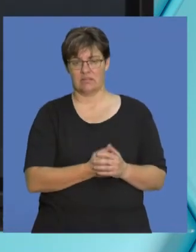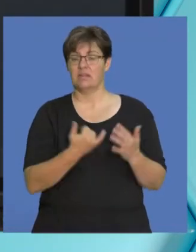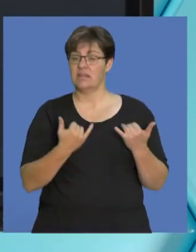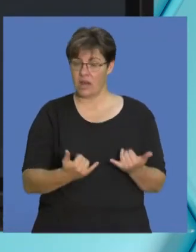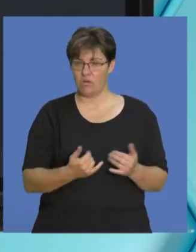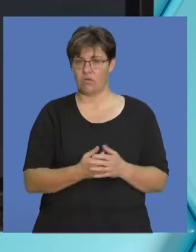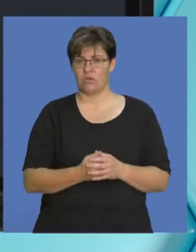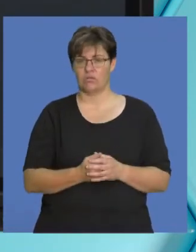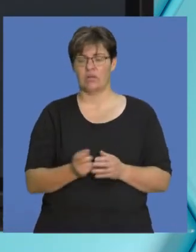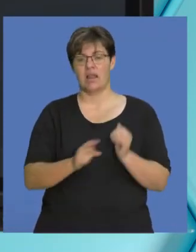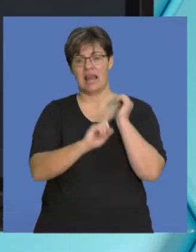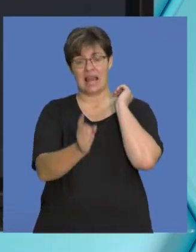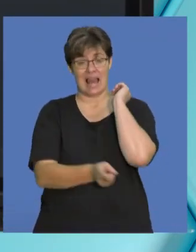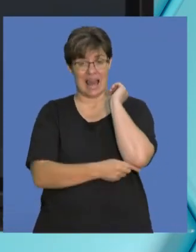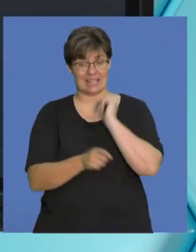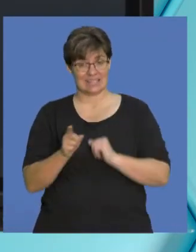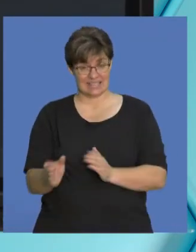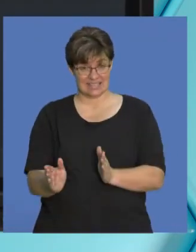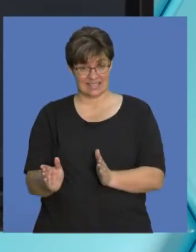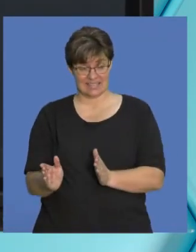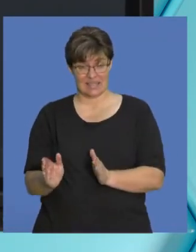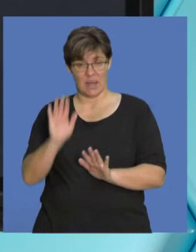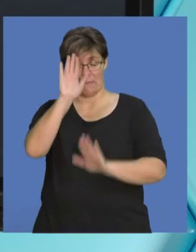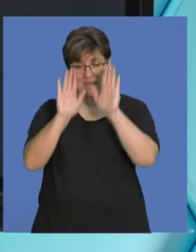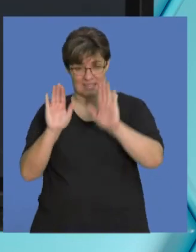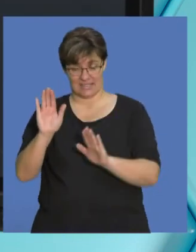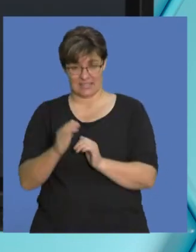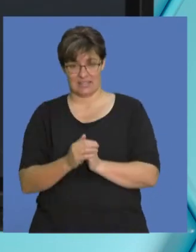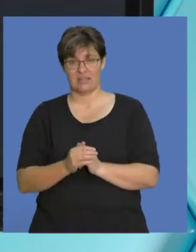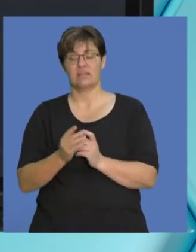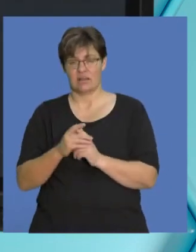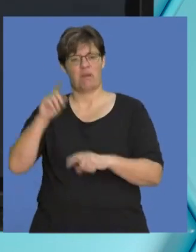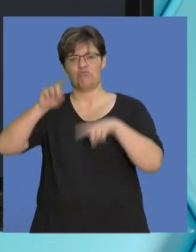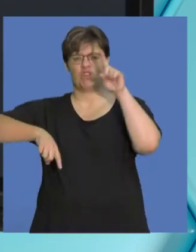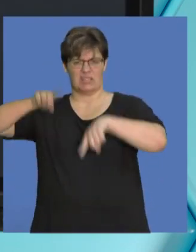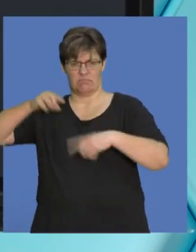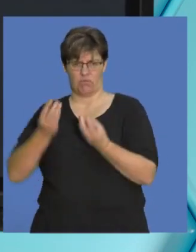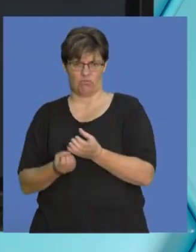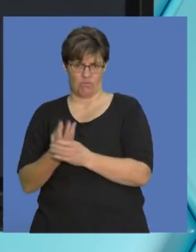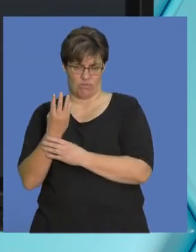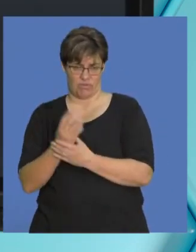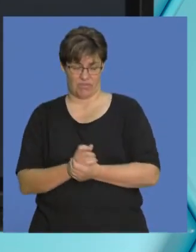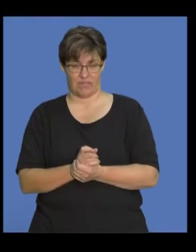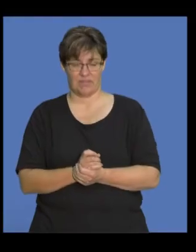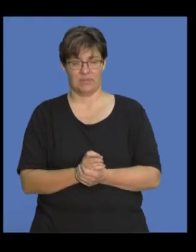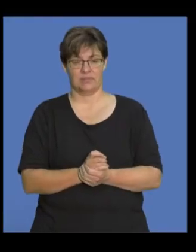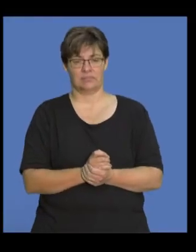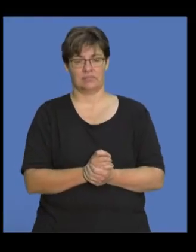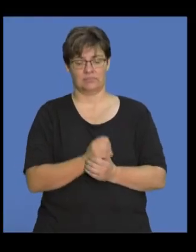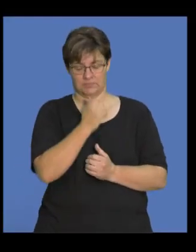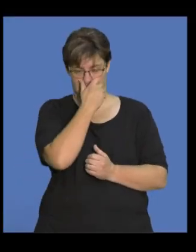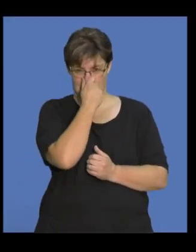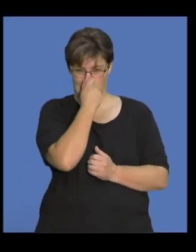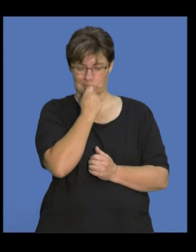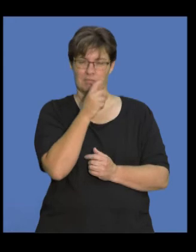other. Now, let's look at the last type of pattern that we said was random growth. Now,